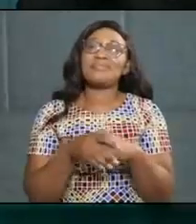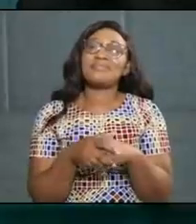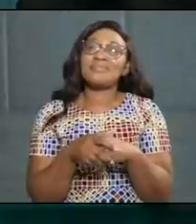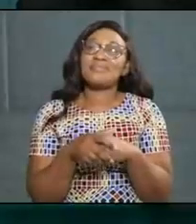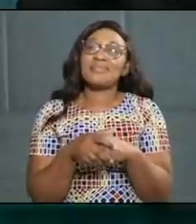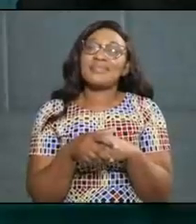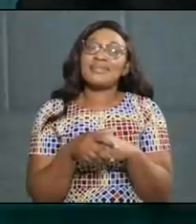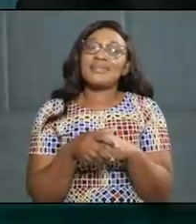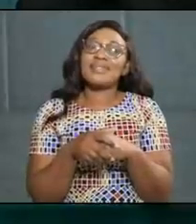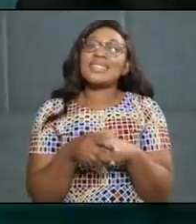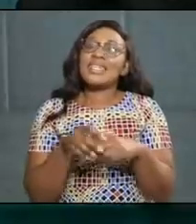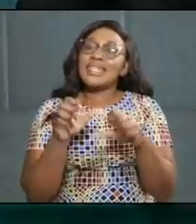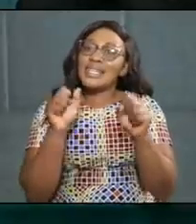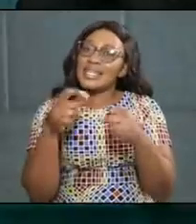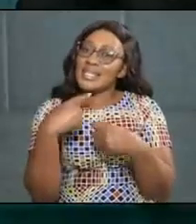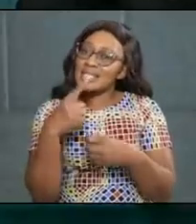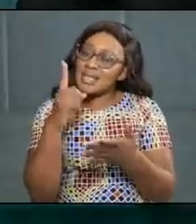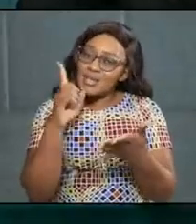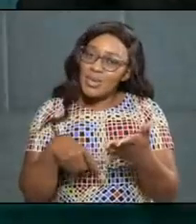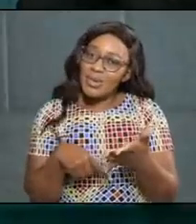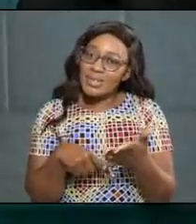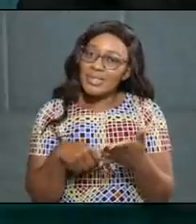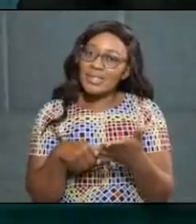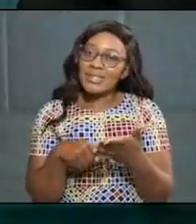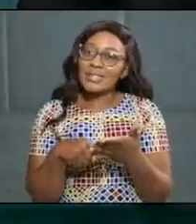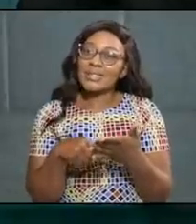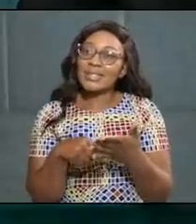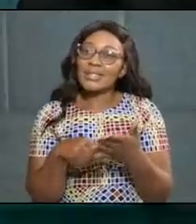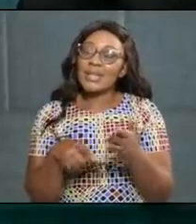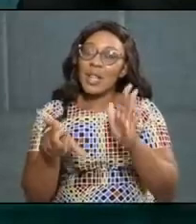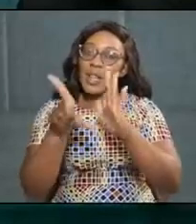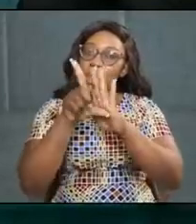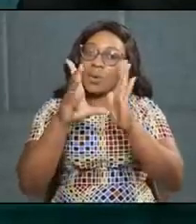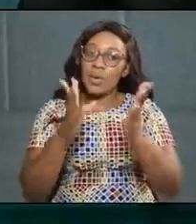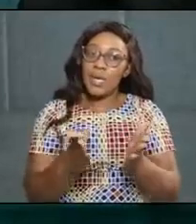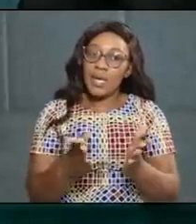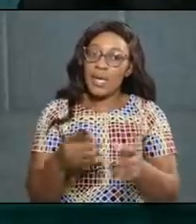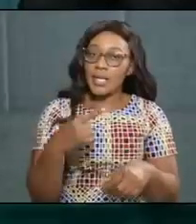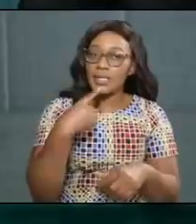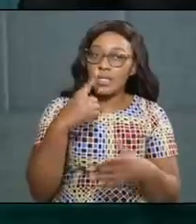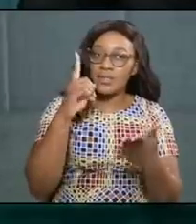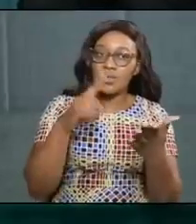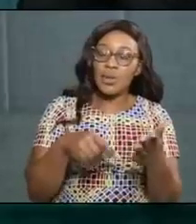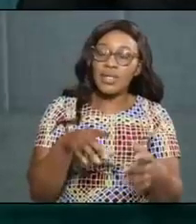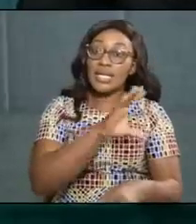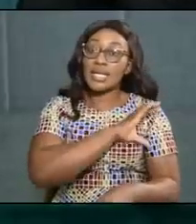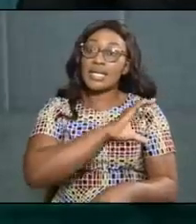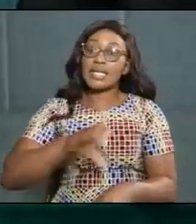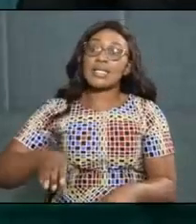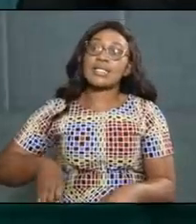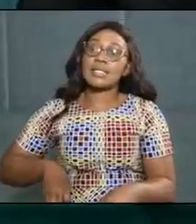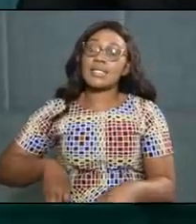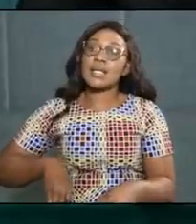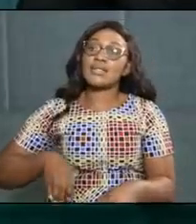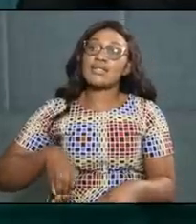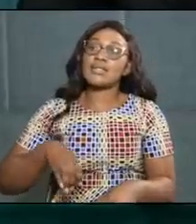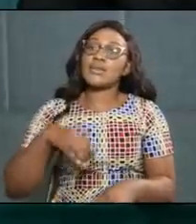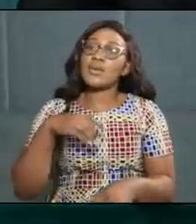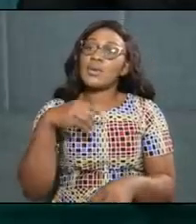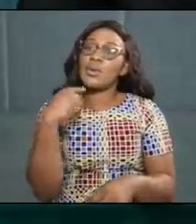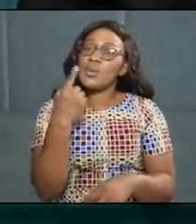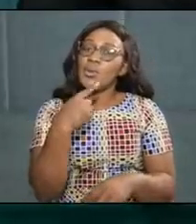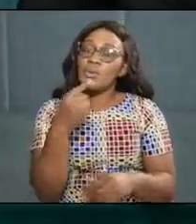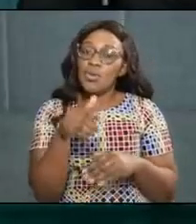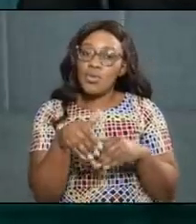a ringleader of the group of Nazarenes. The lawyer was referring to the Christians as the Nazarenes because they